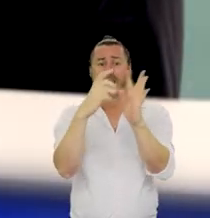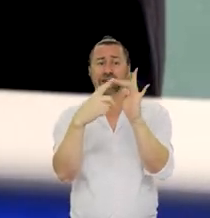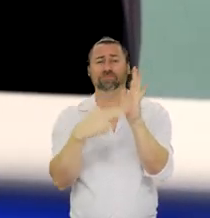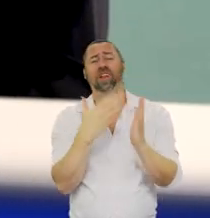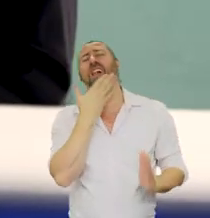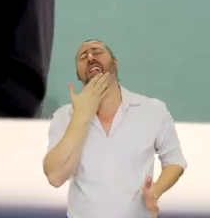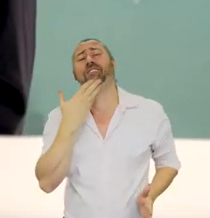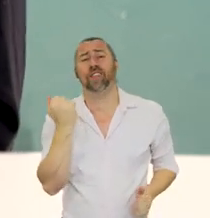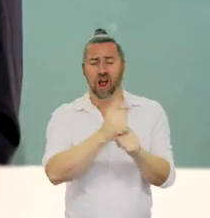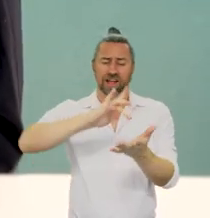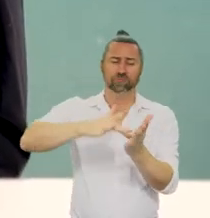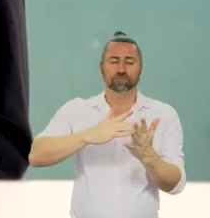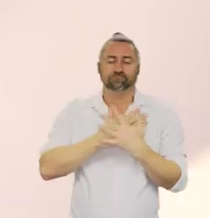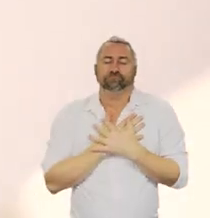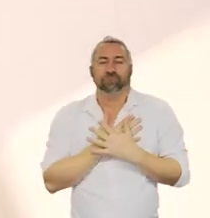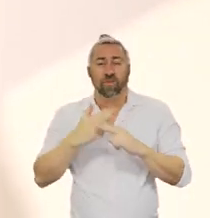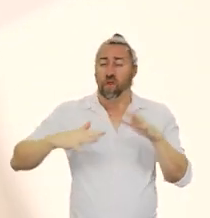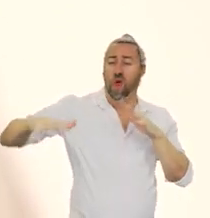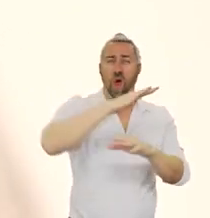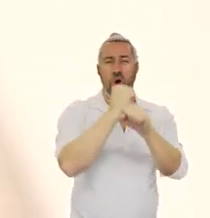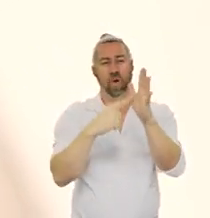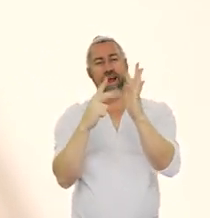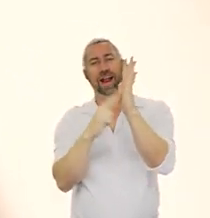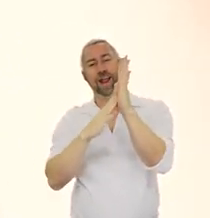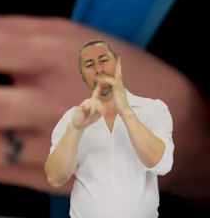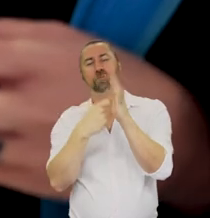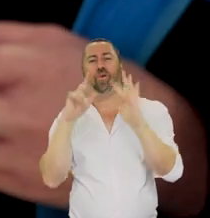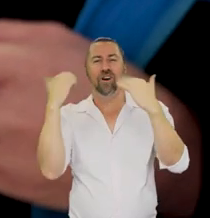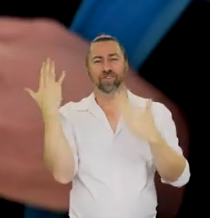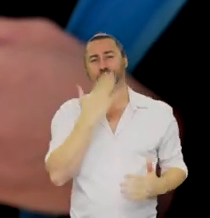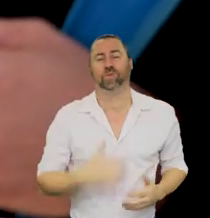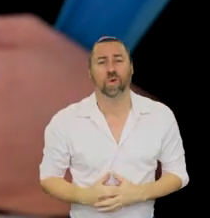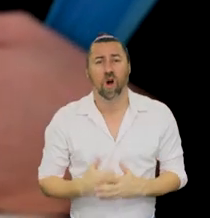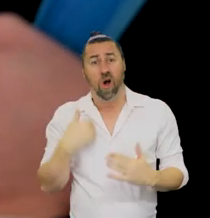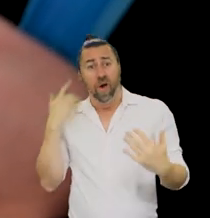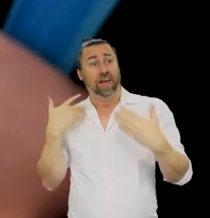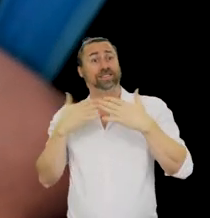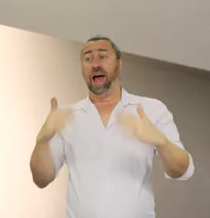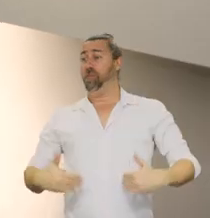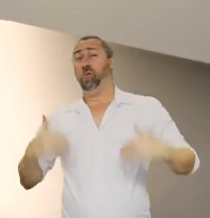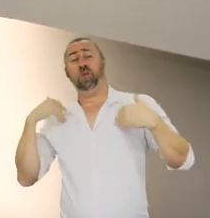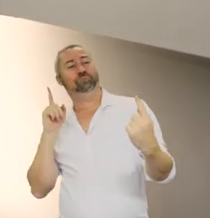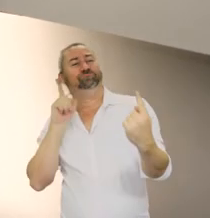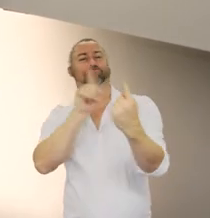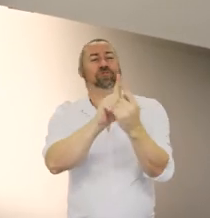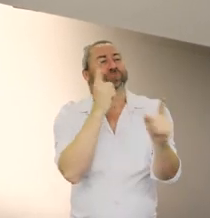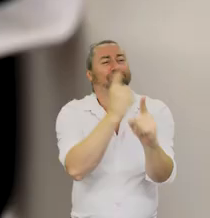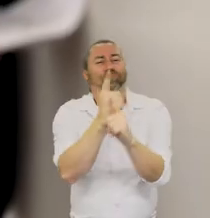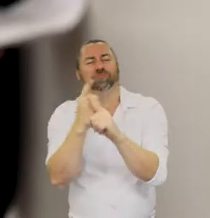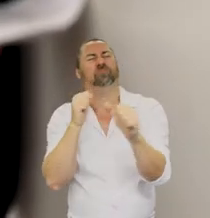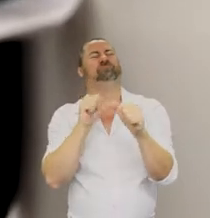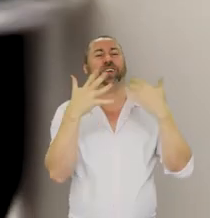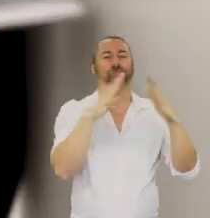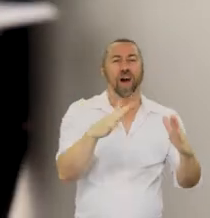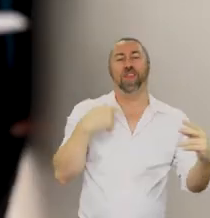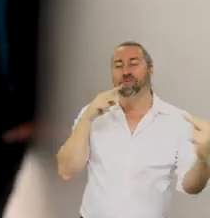and admin are so lovely. They're like the heart of Glenmore High. Stopping in to say hi to them is the best